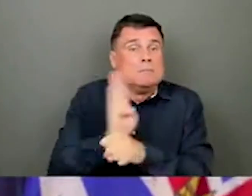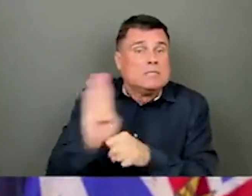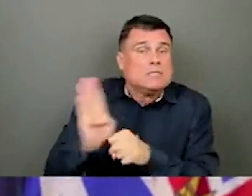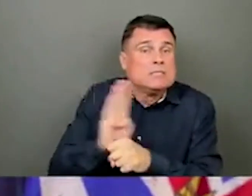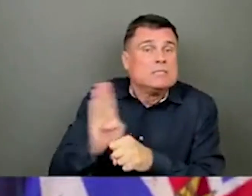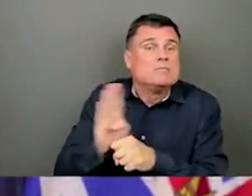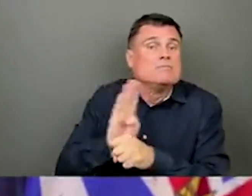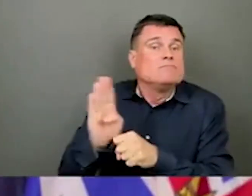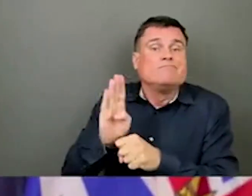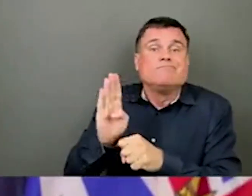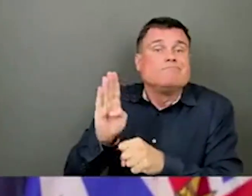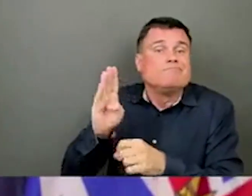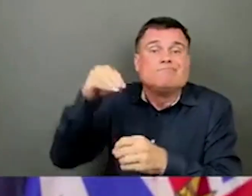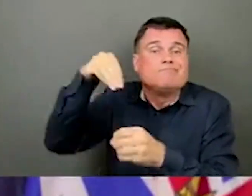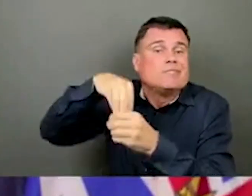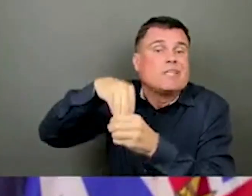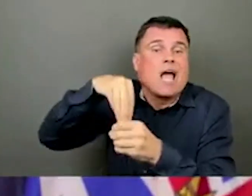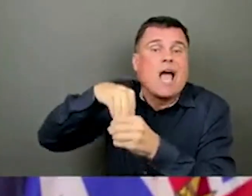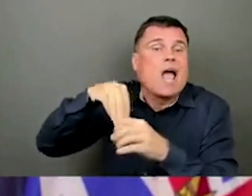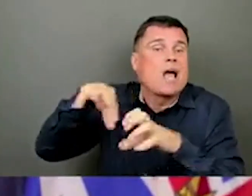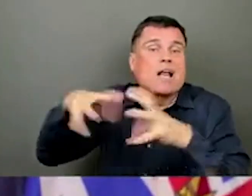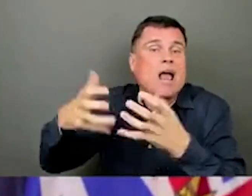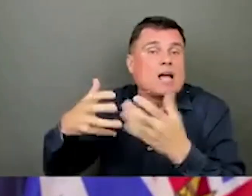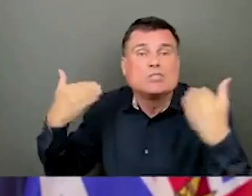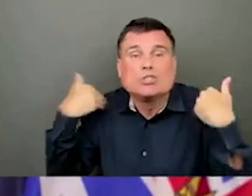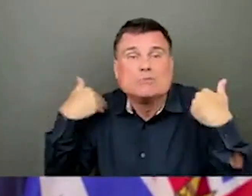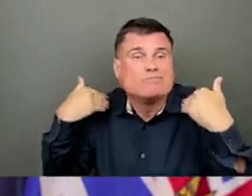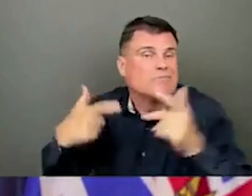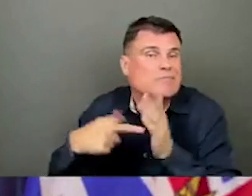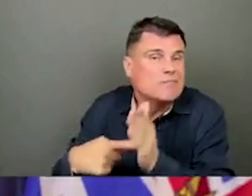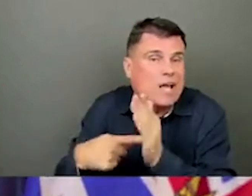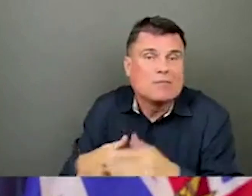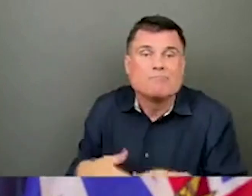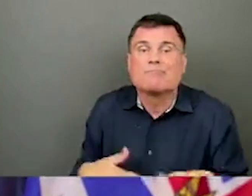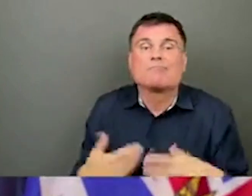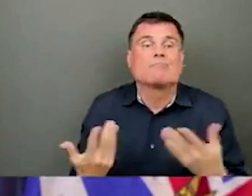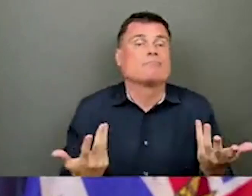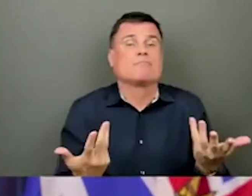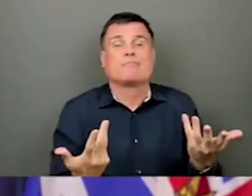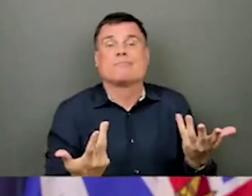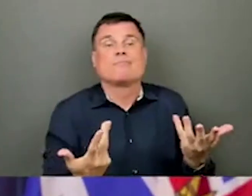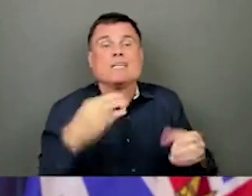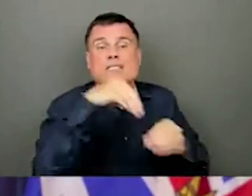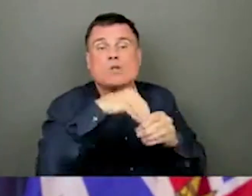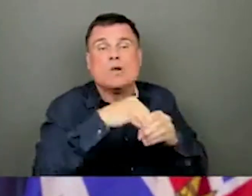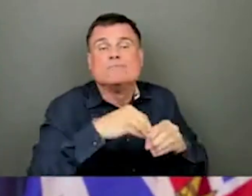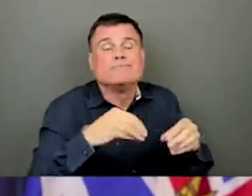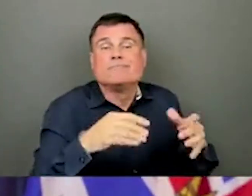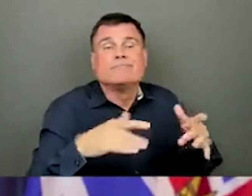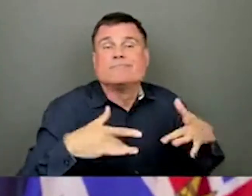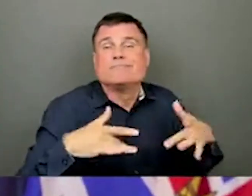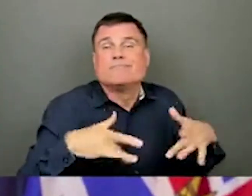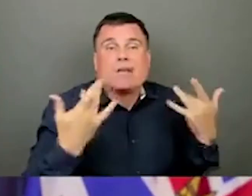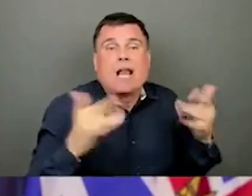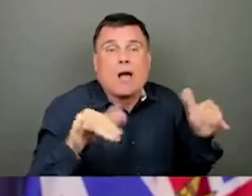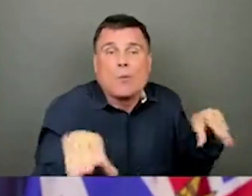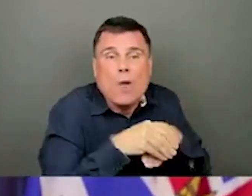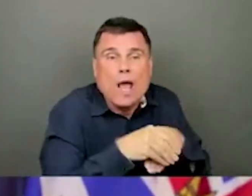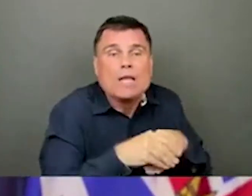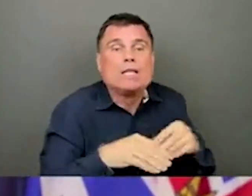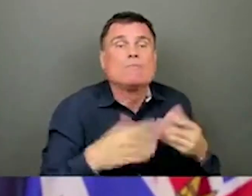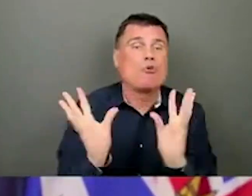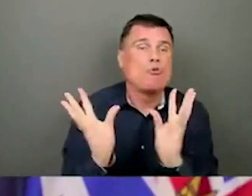indoor high-intensity exercise, organized indoor events such as weddings, parties, conferences, meetings,